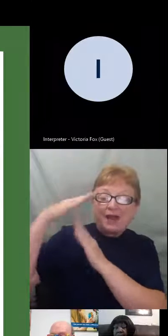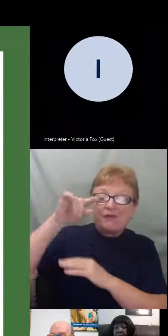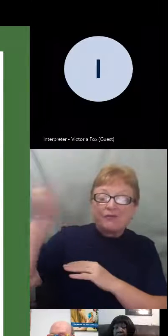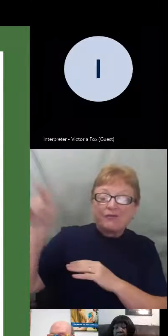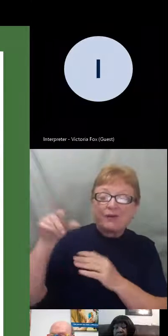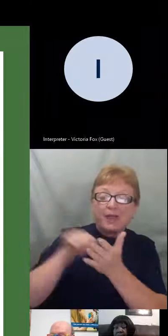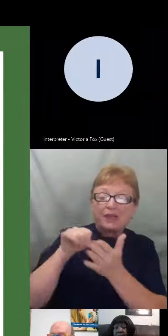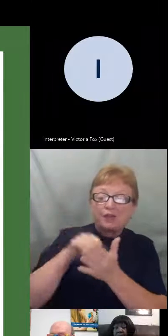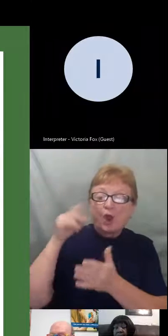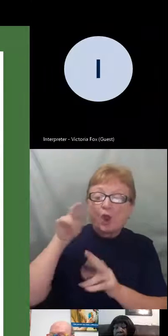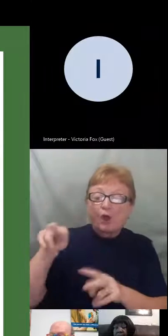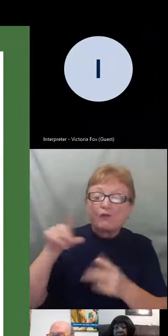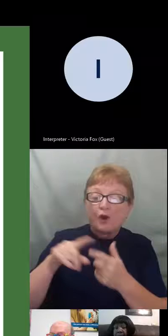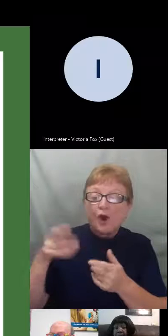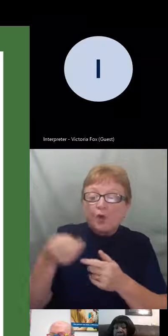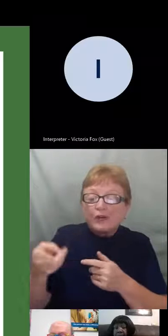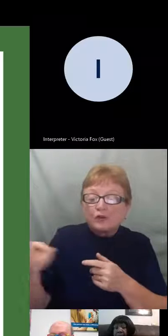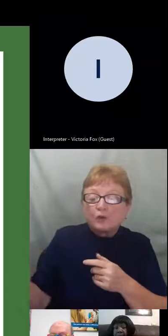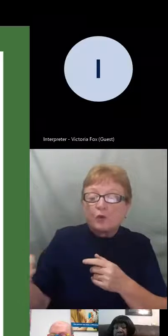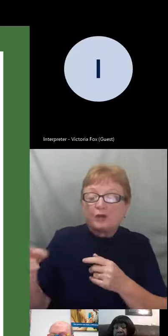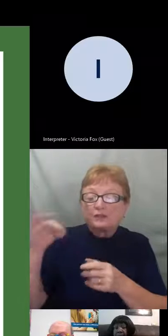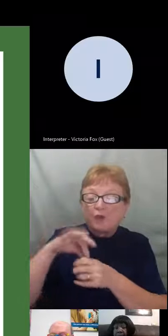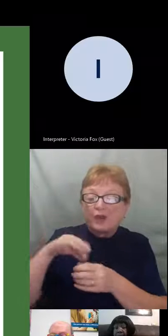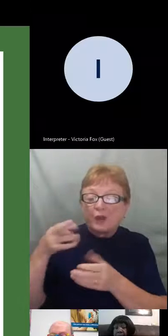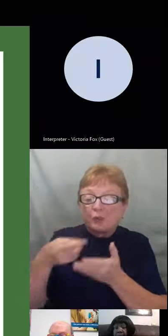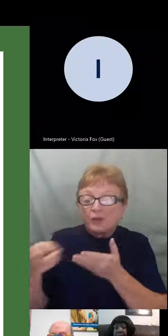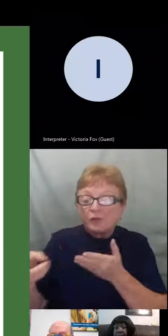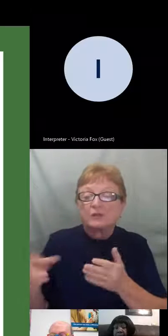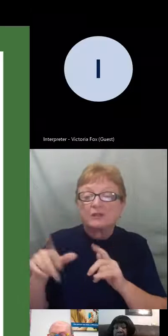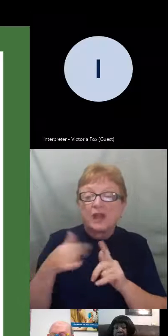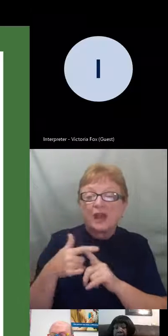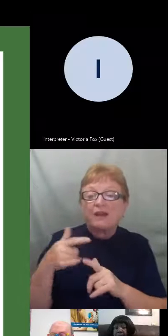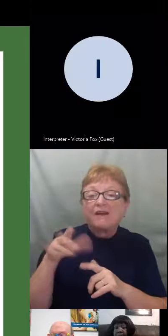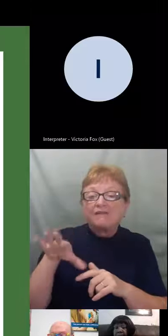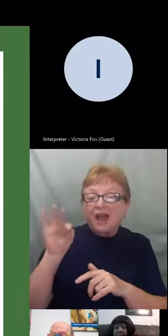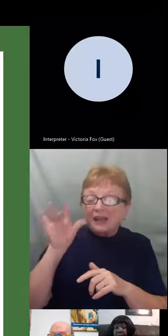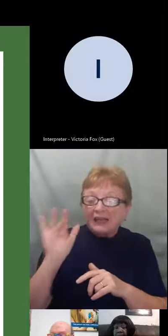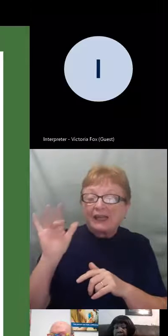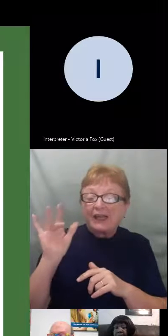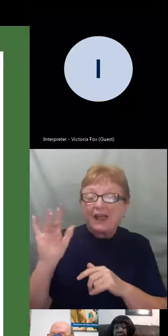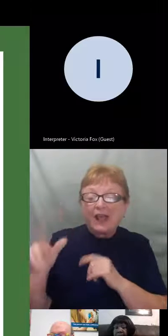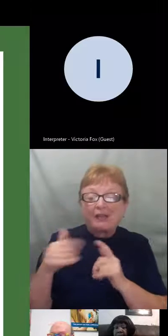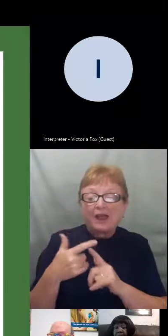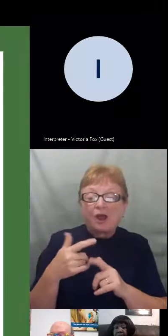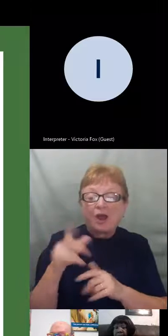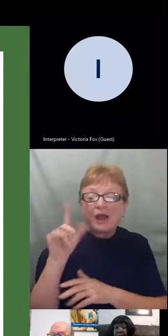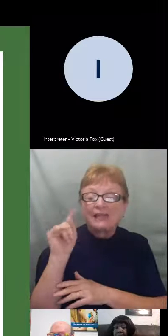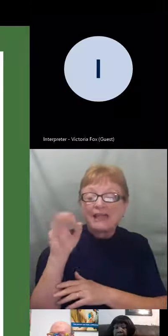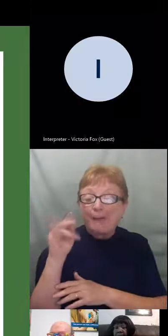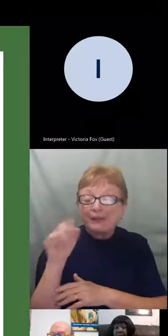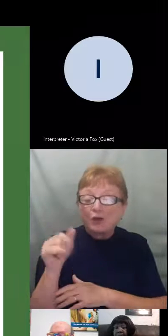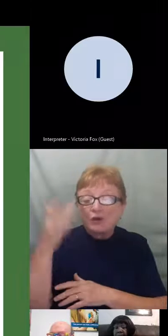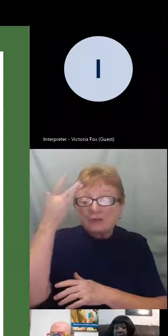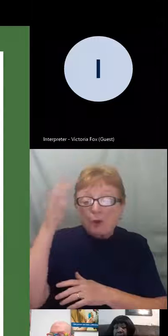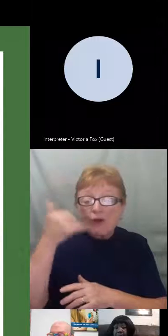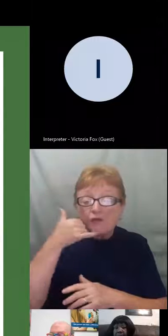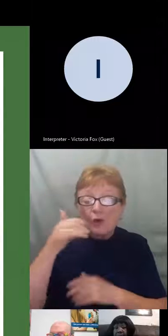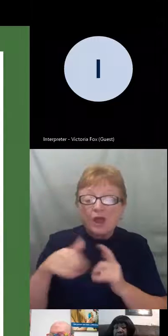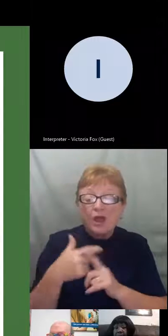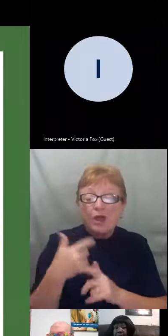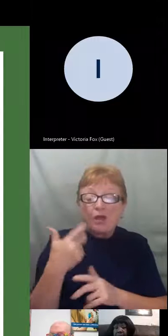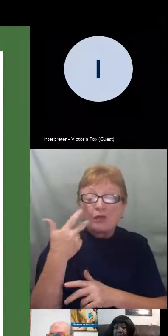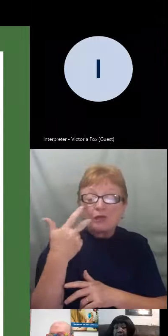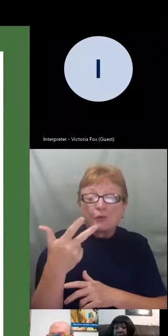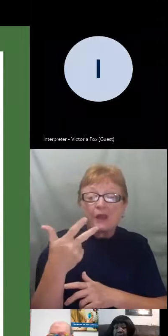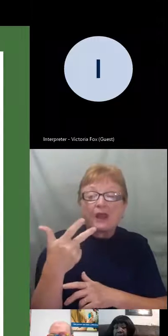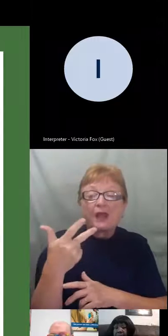resources at the bottom right corner and click on it. On a smartphone or tablet, you will look for the three-line icon